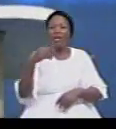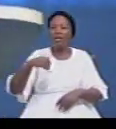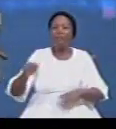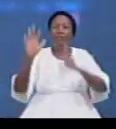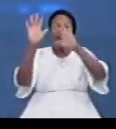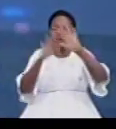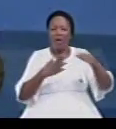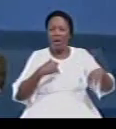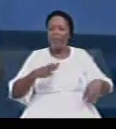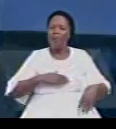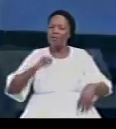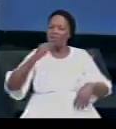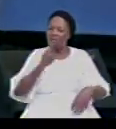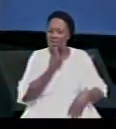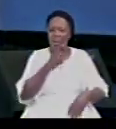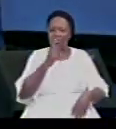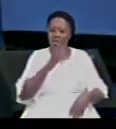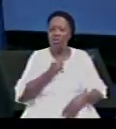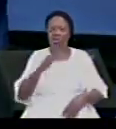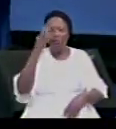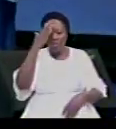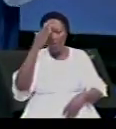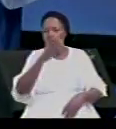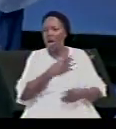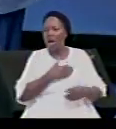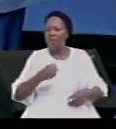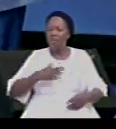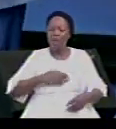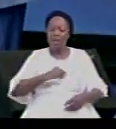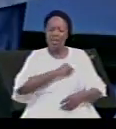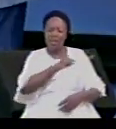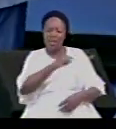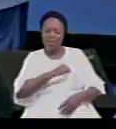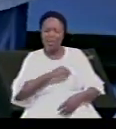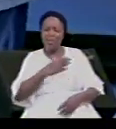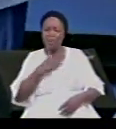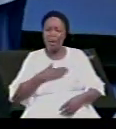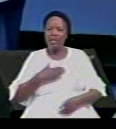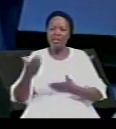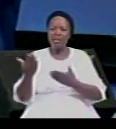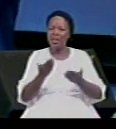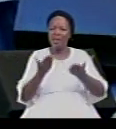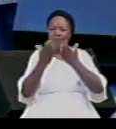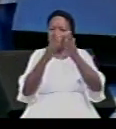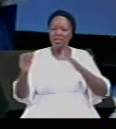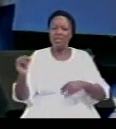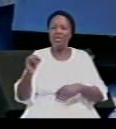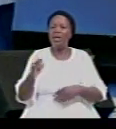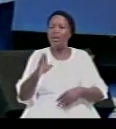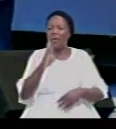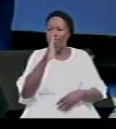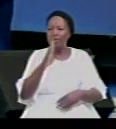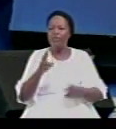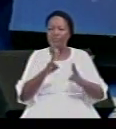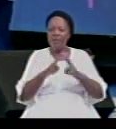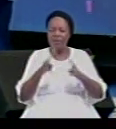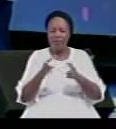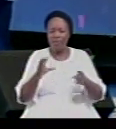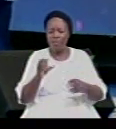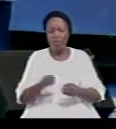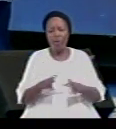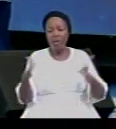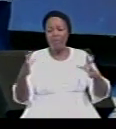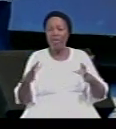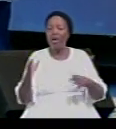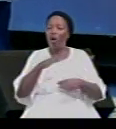no respite know, and my gifts and my sacrifices be very much abundant. All